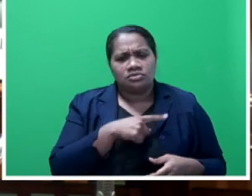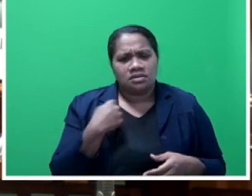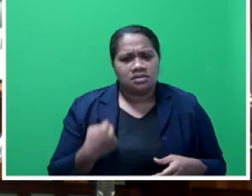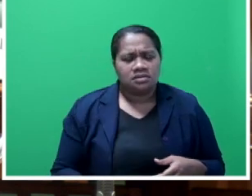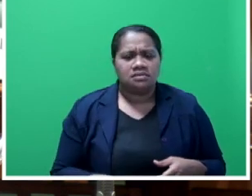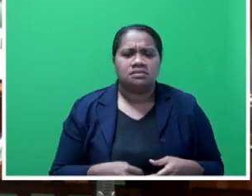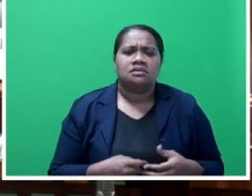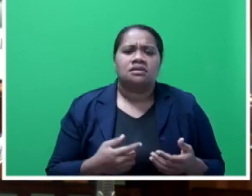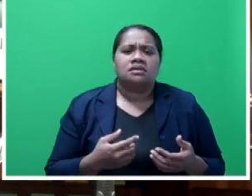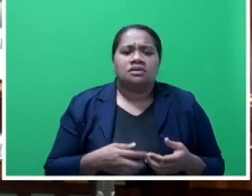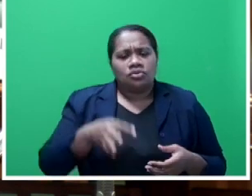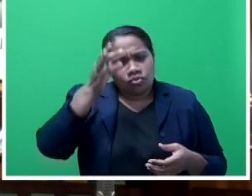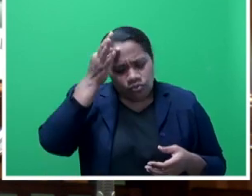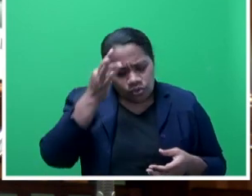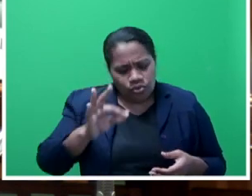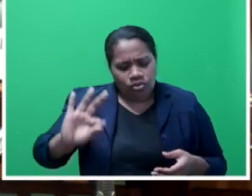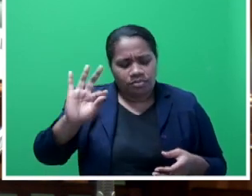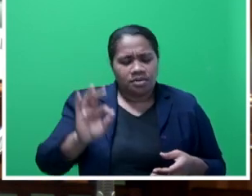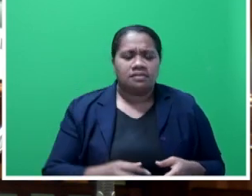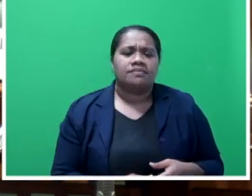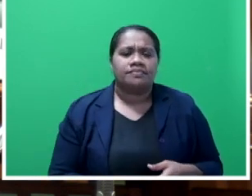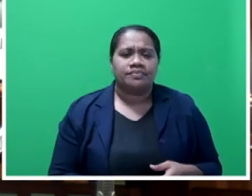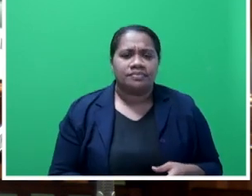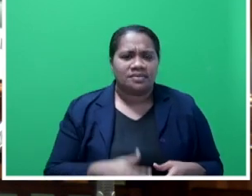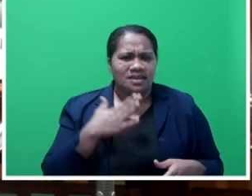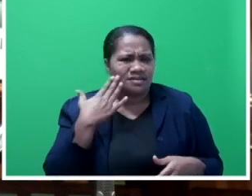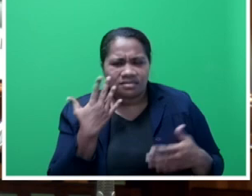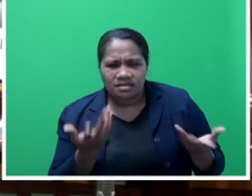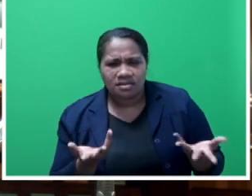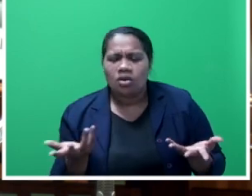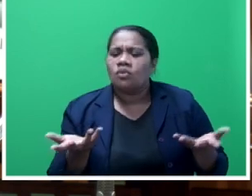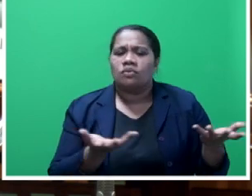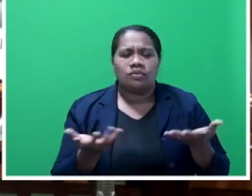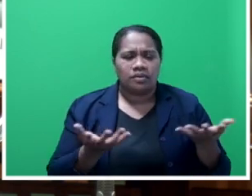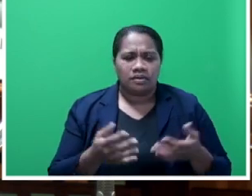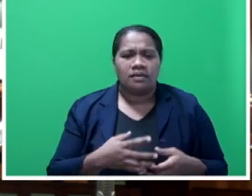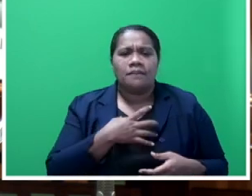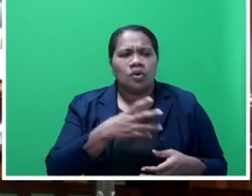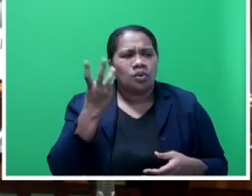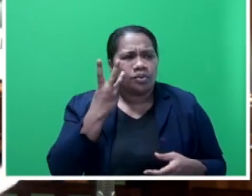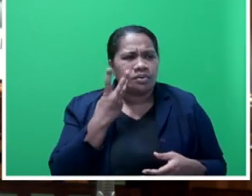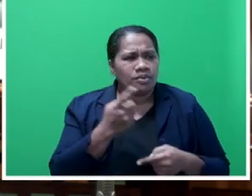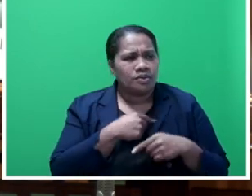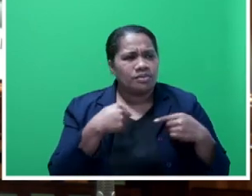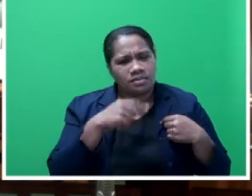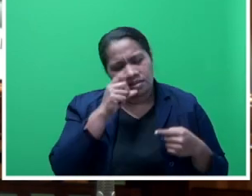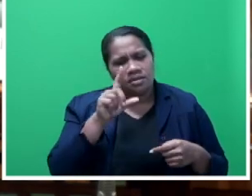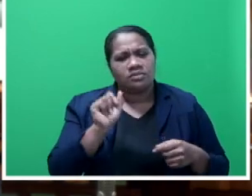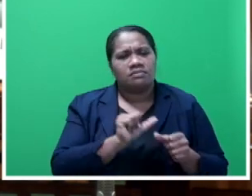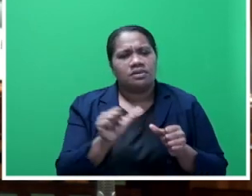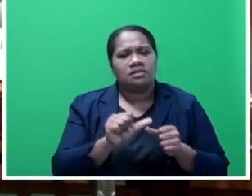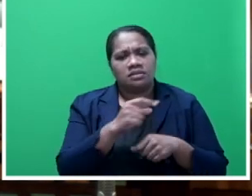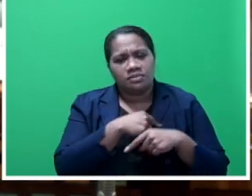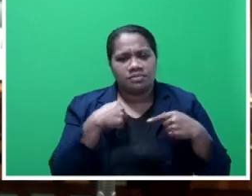other ethnicities who have called Fiji home and contributing equally? Where are more women? We can do better. We must do